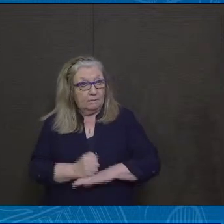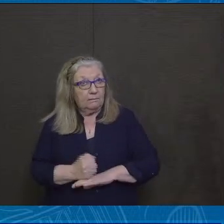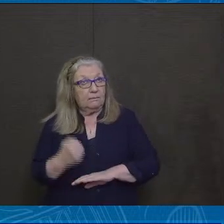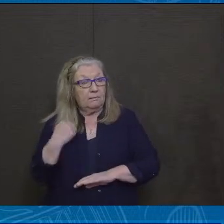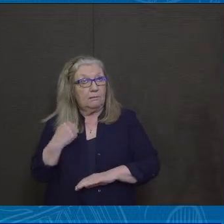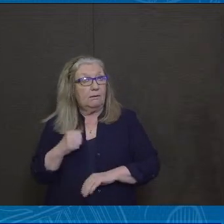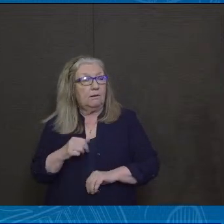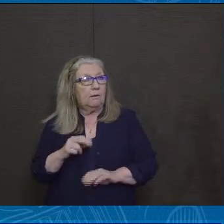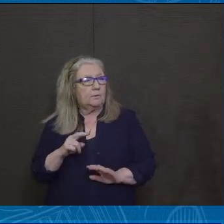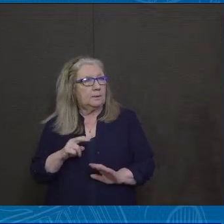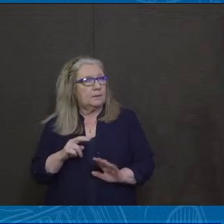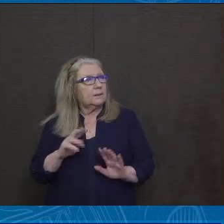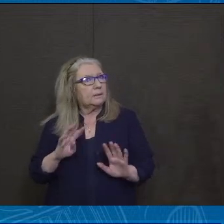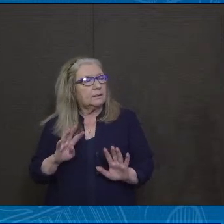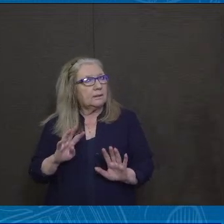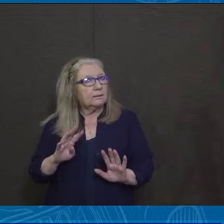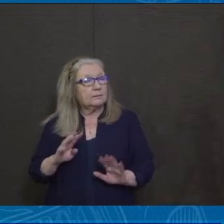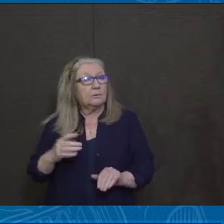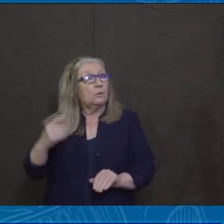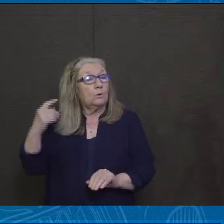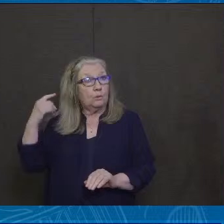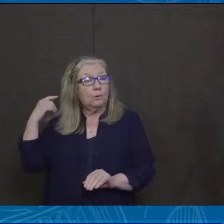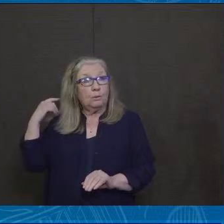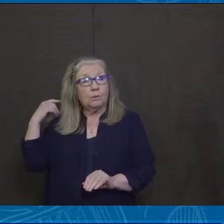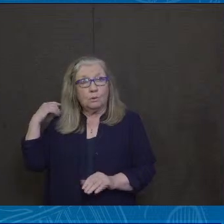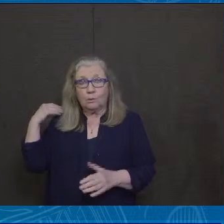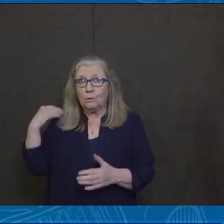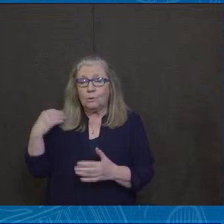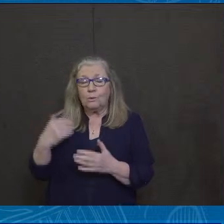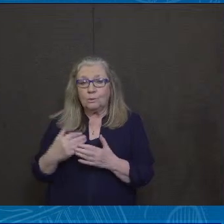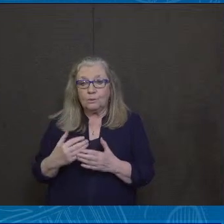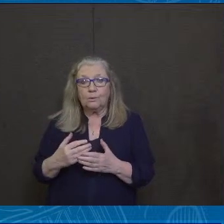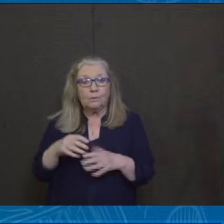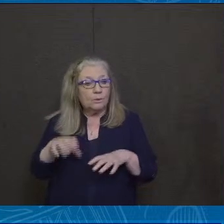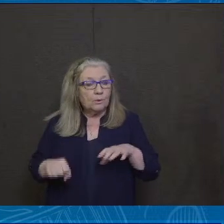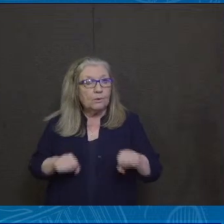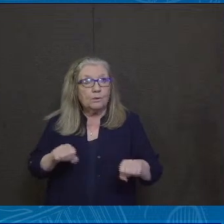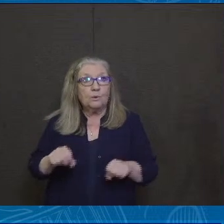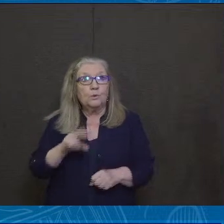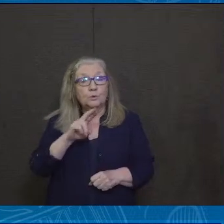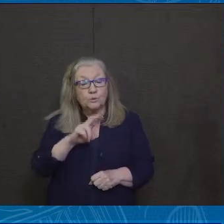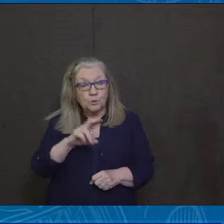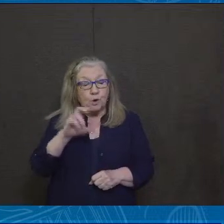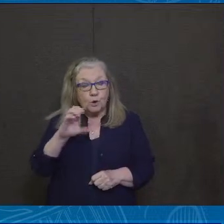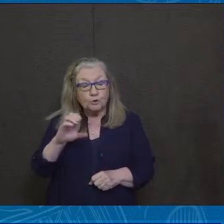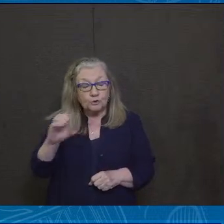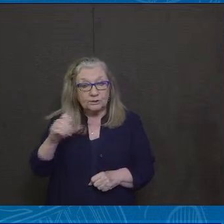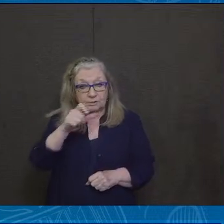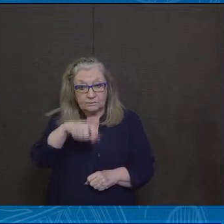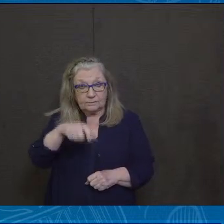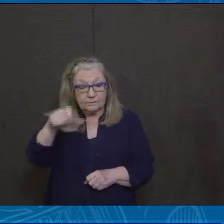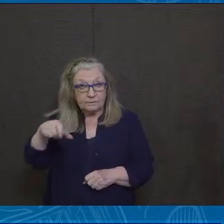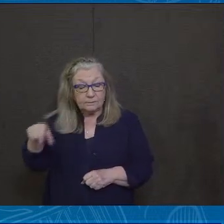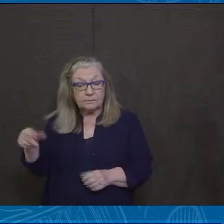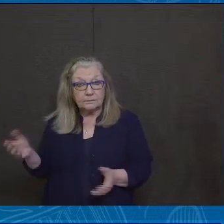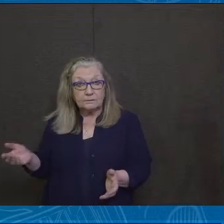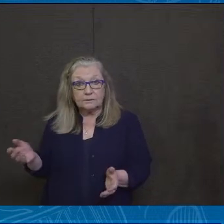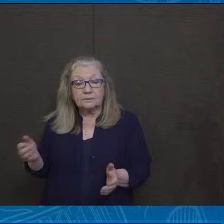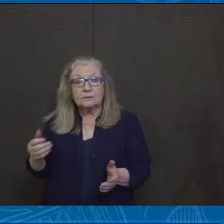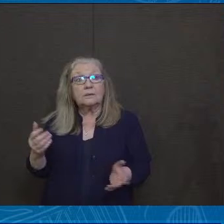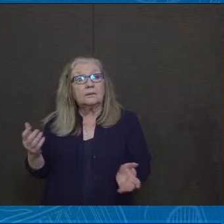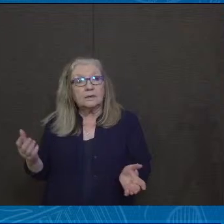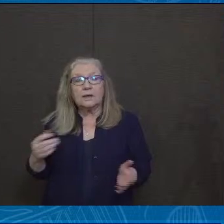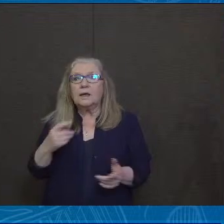So from that year, over 200 cases management handled and resolved because